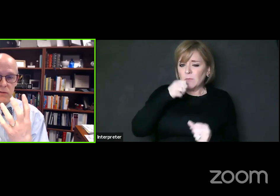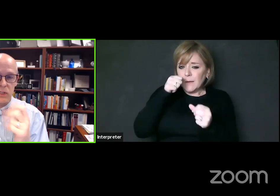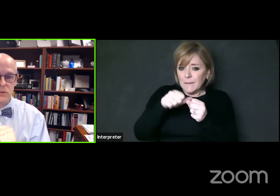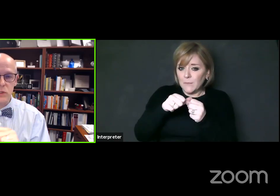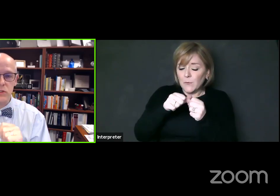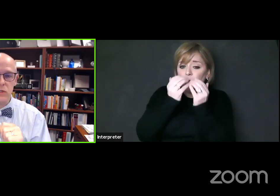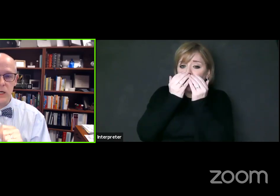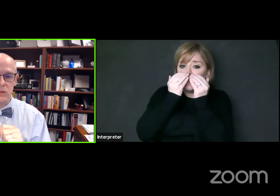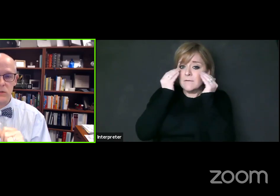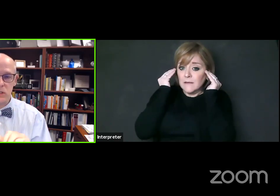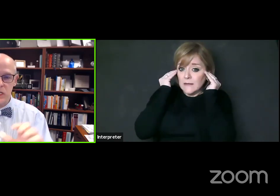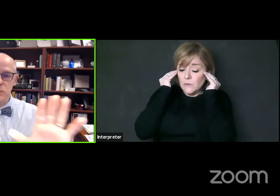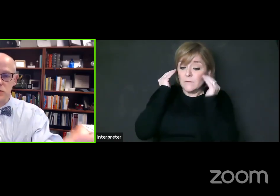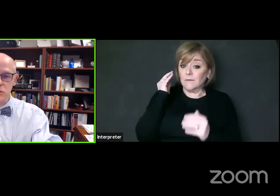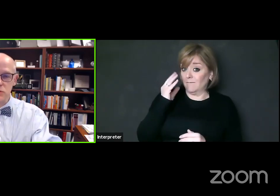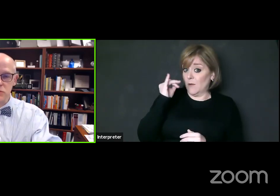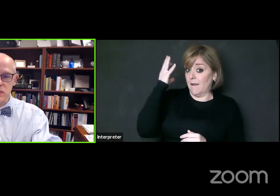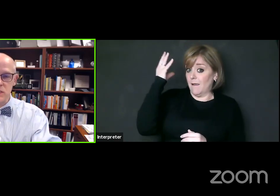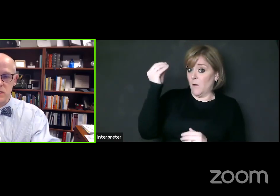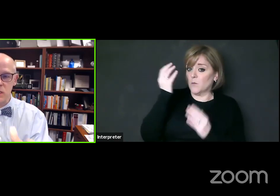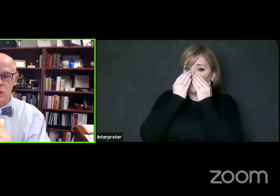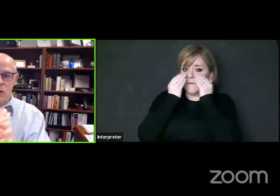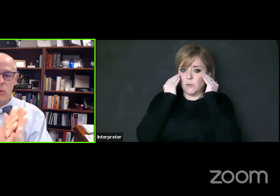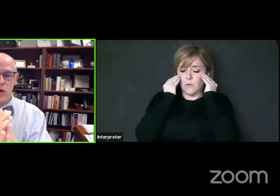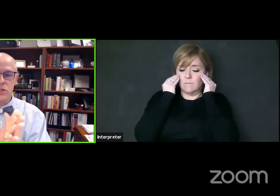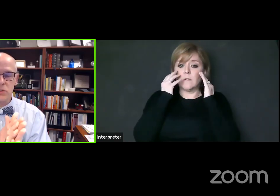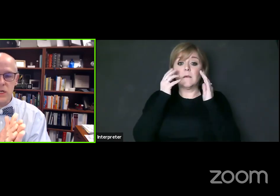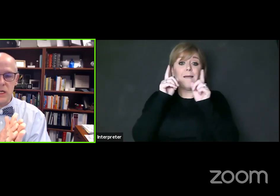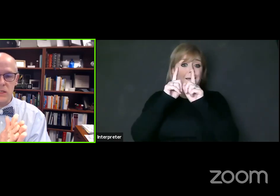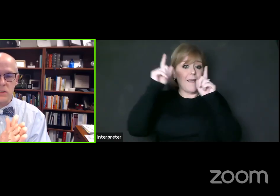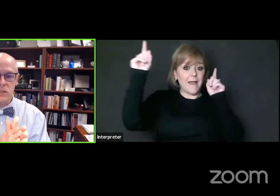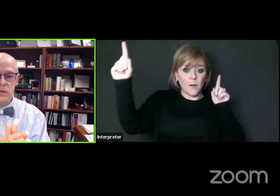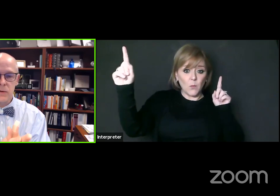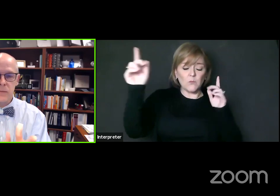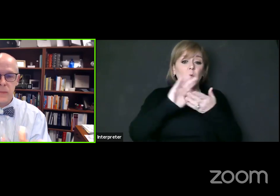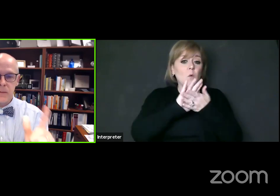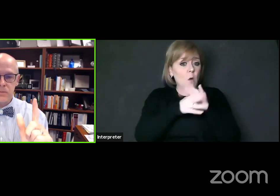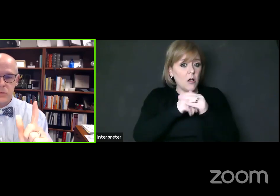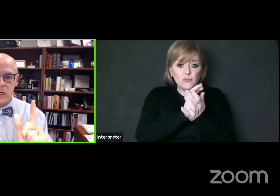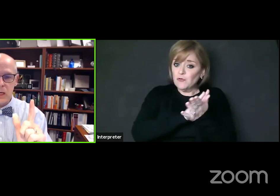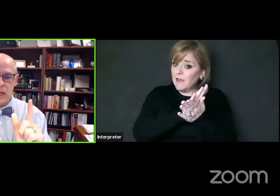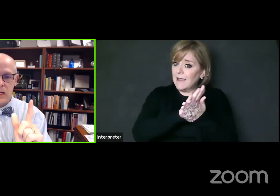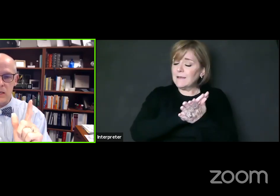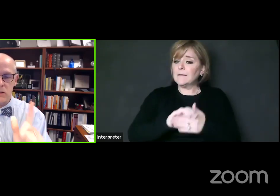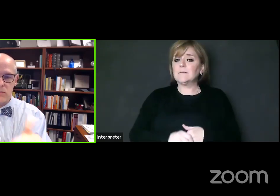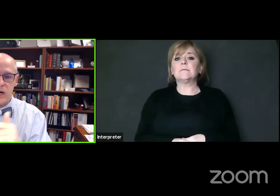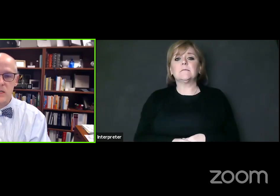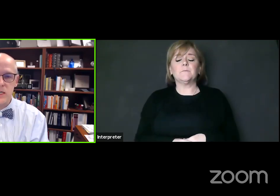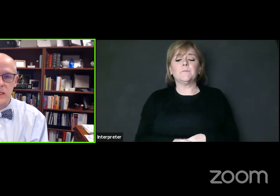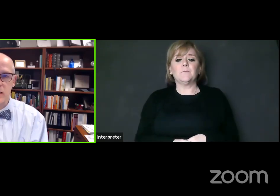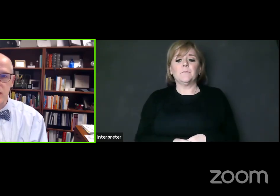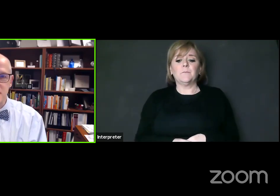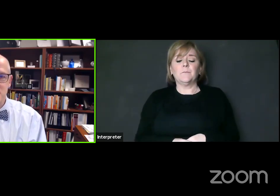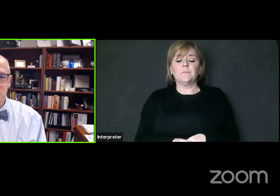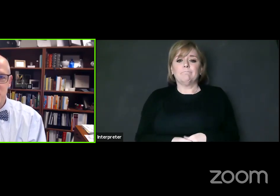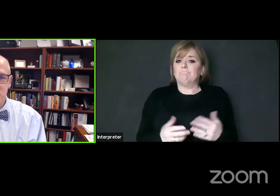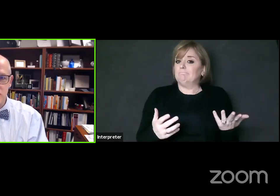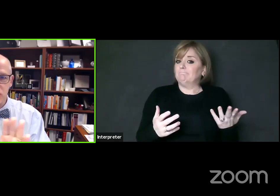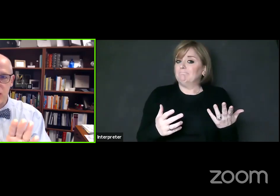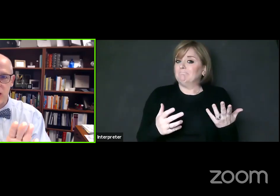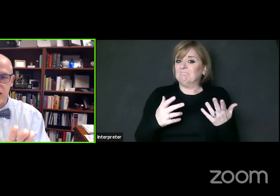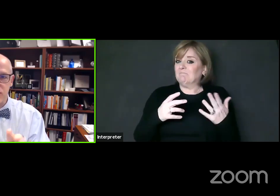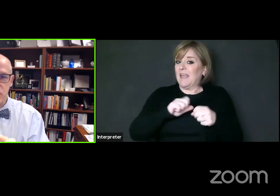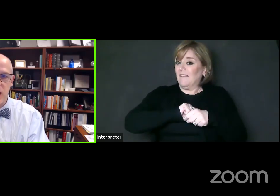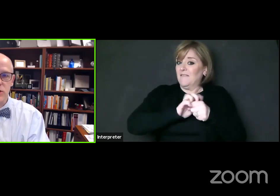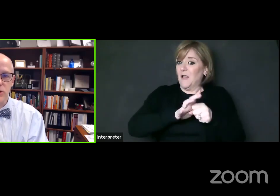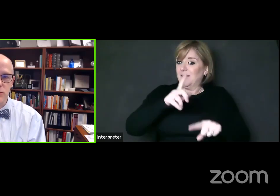facial coverings when you're out, keep your social distancing, wash your hands, and virus ain't got legs. That's